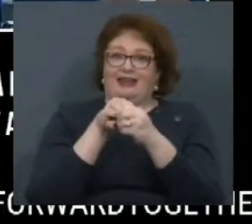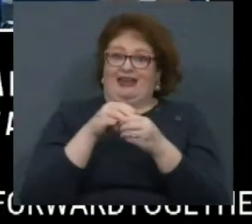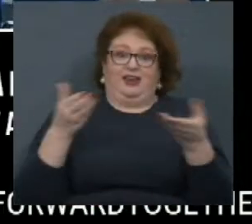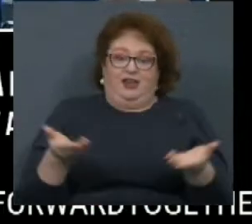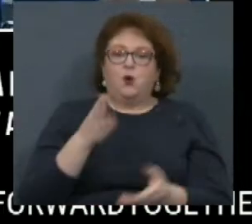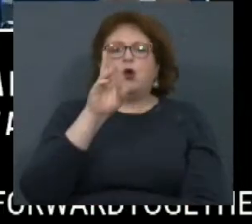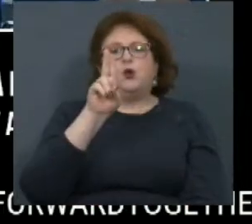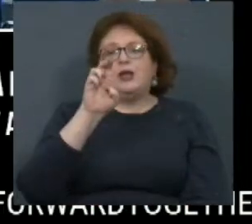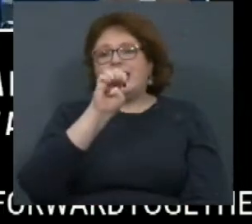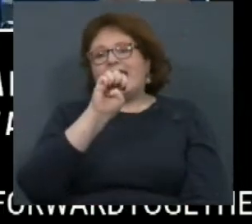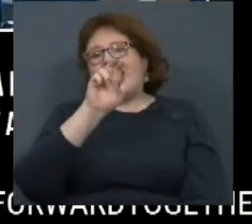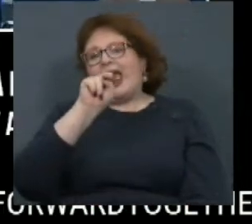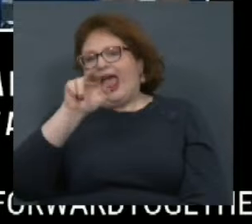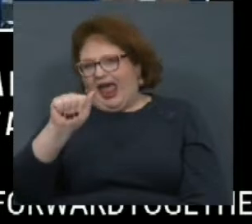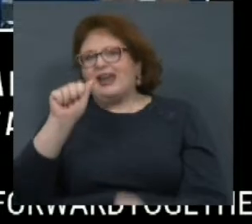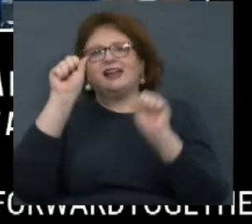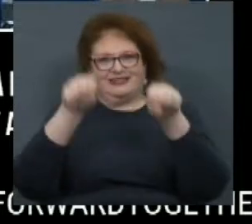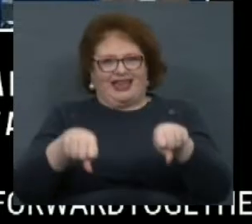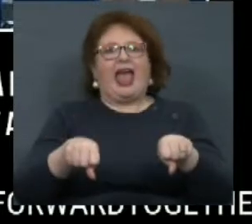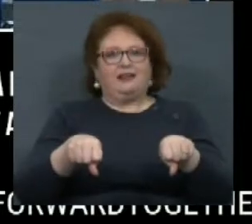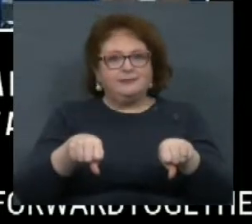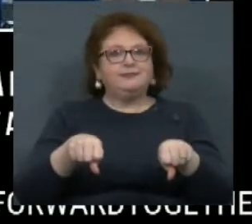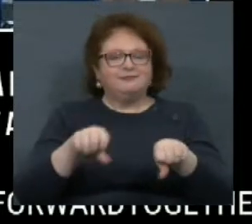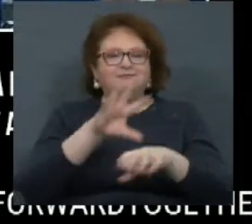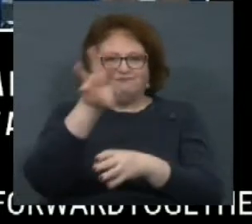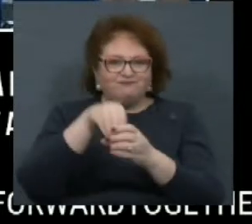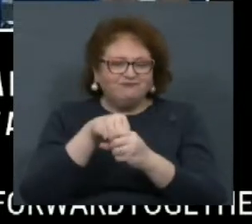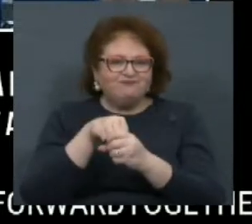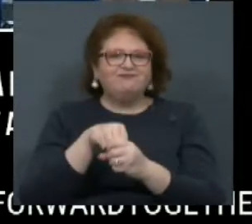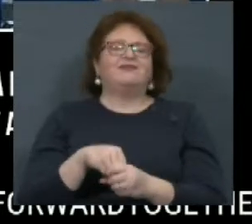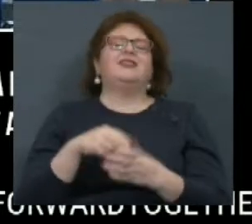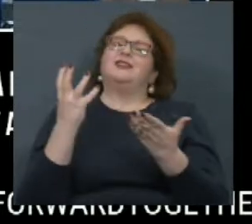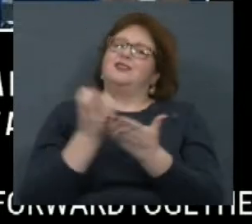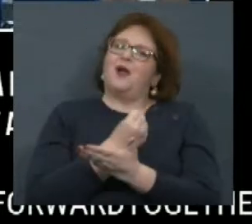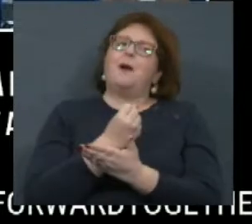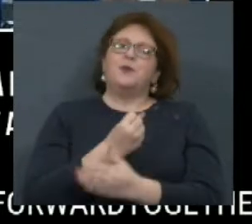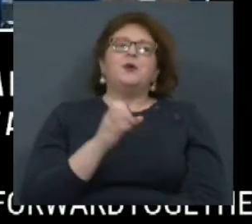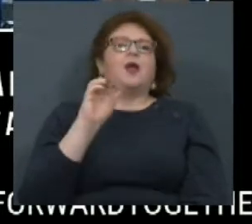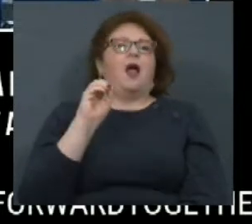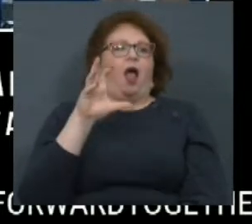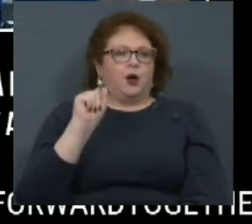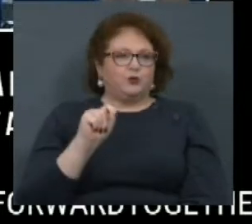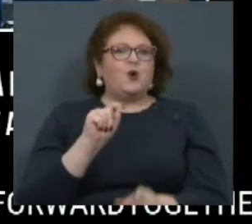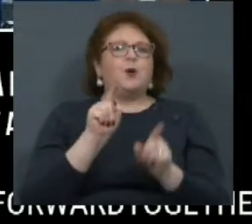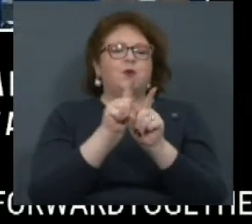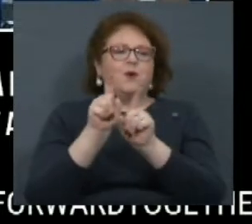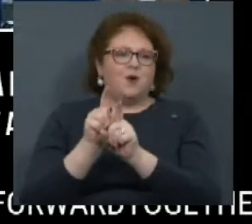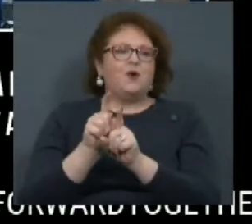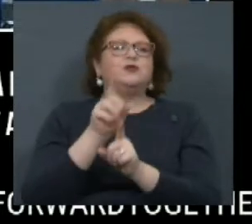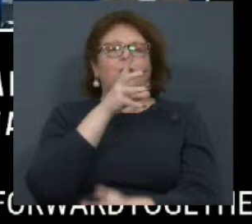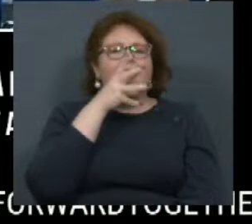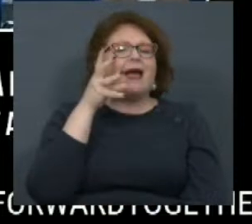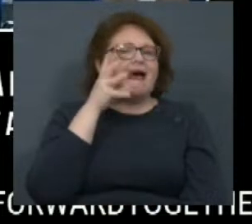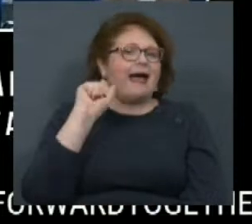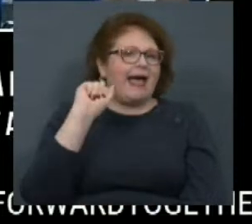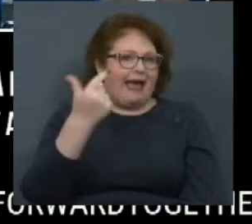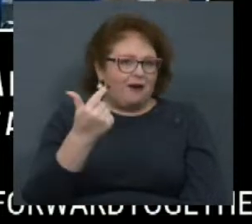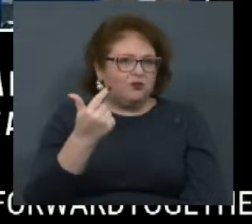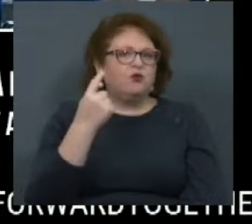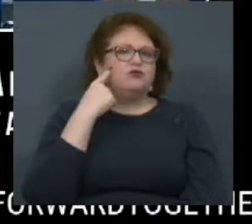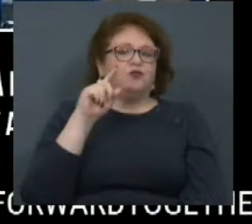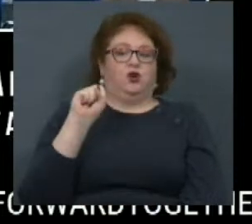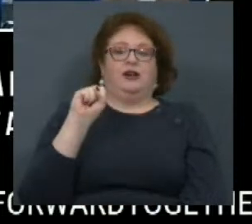now. While we were there, we had the opportunity to meet with the Department of Agriculture for Sicily, and